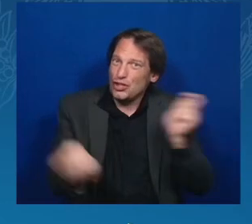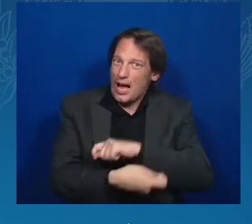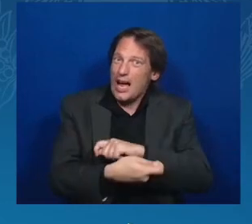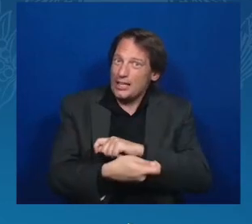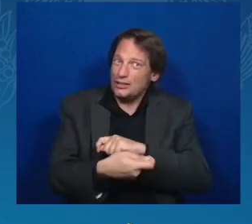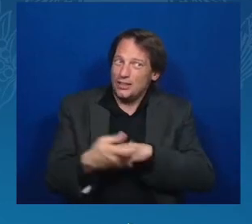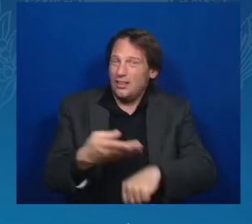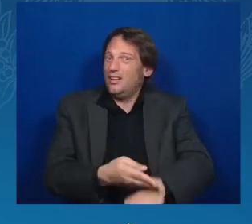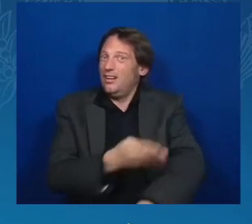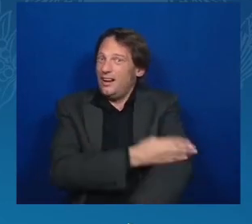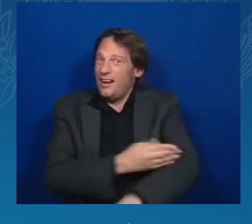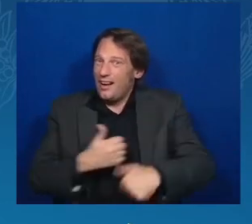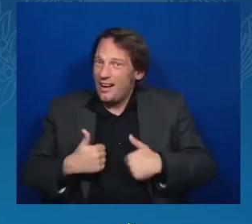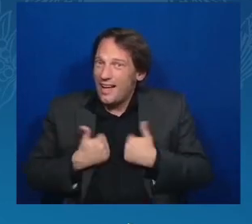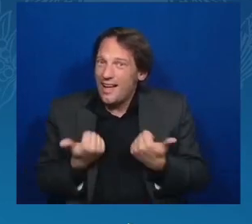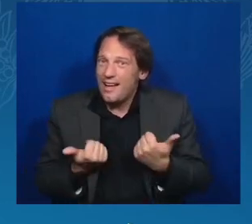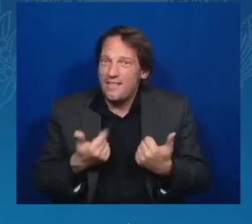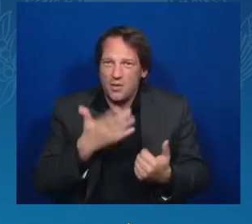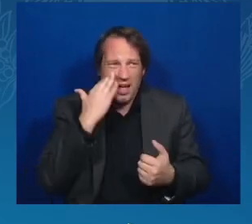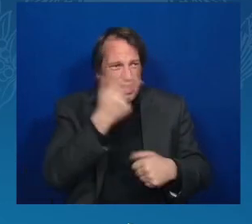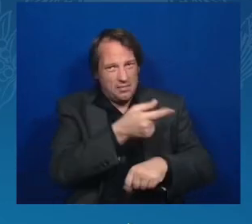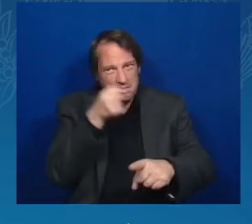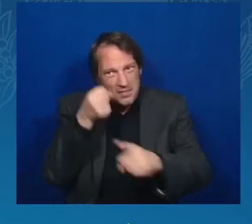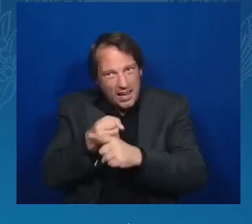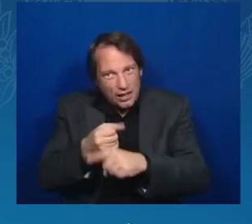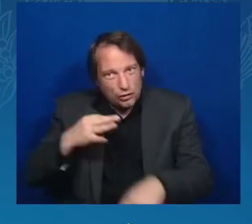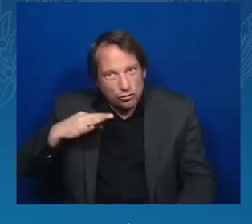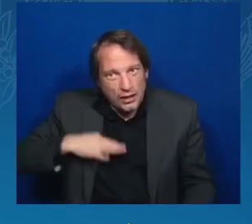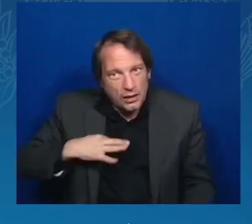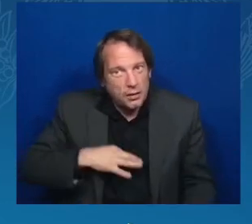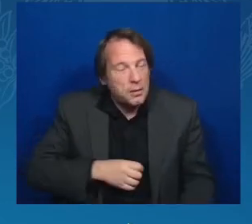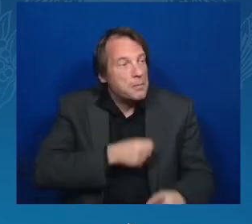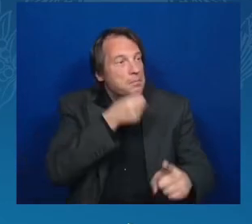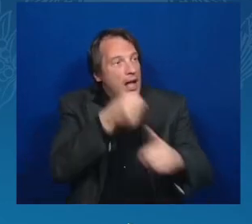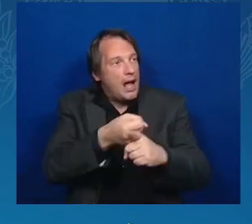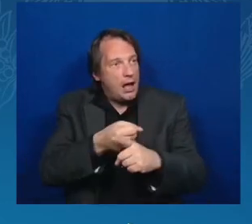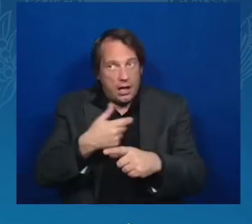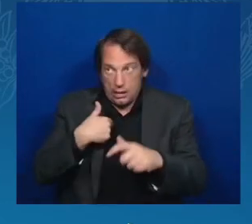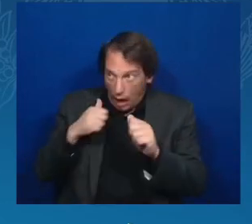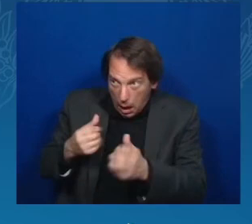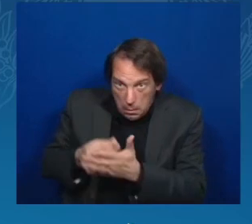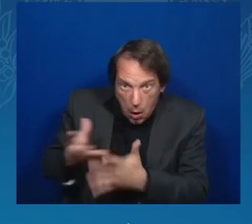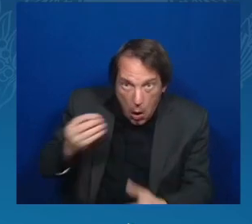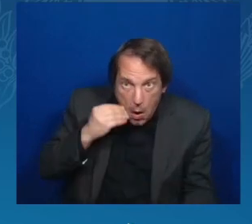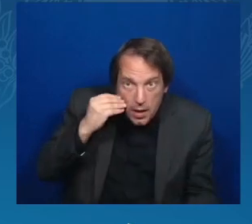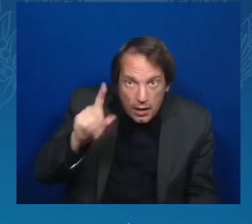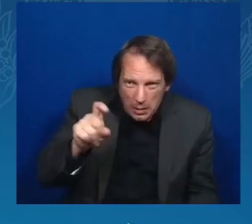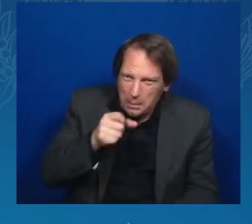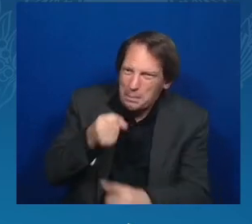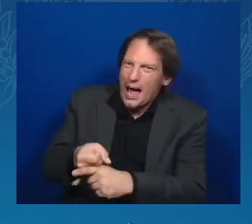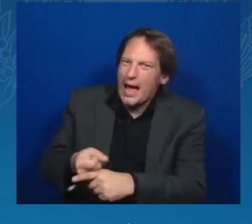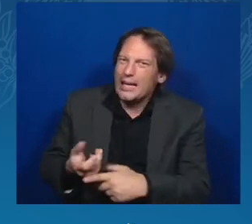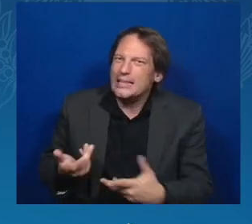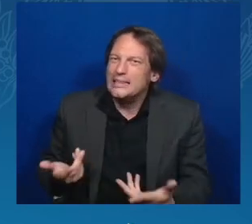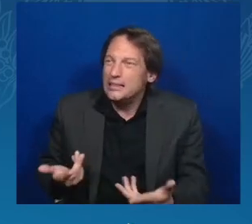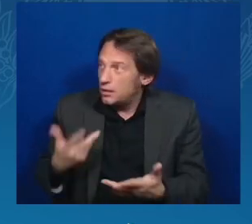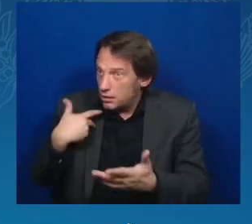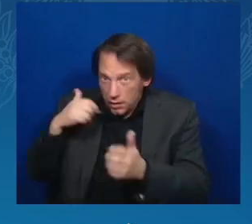home, buy a car, rent an apartment, all of those things. And I think that is what I'm left with, certainly,